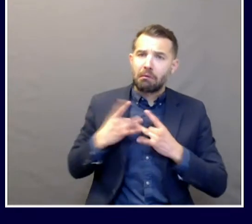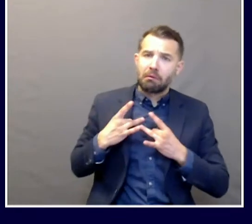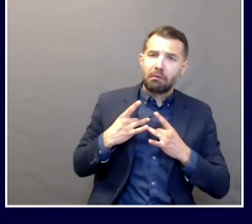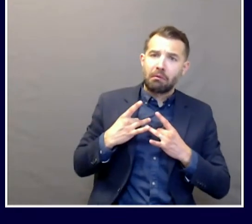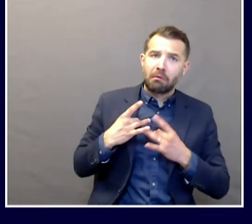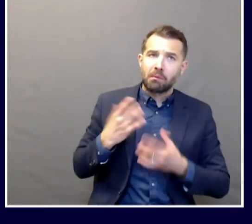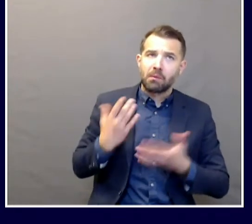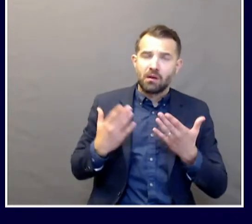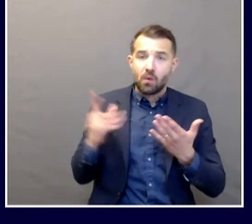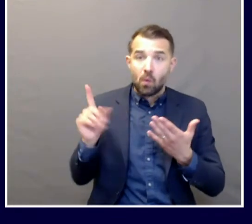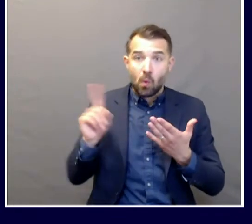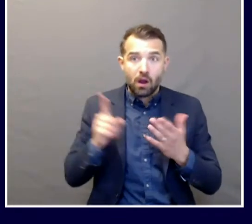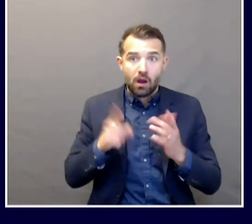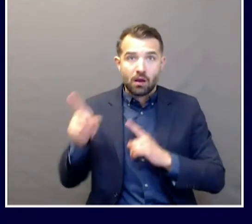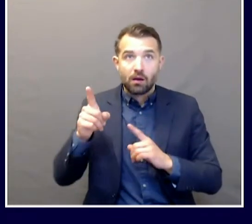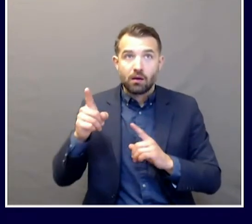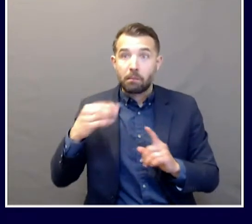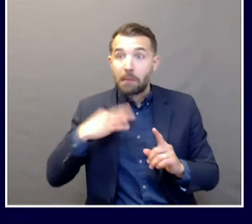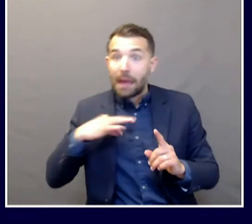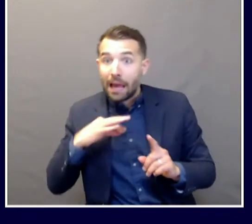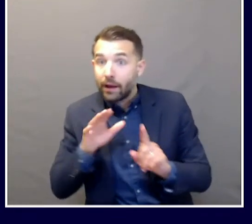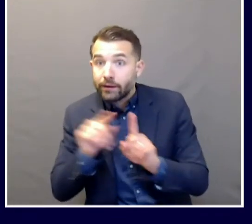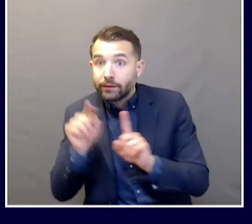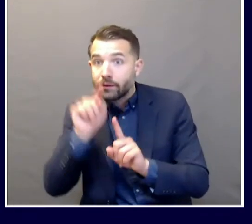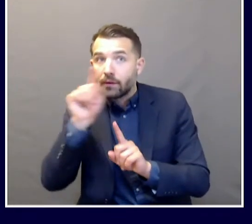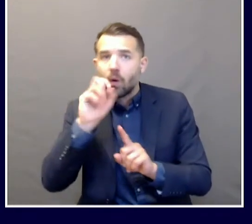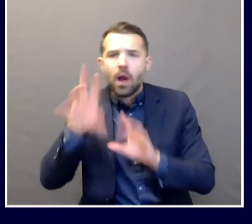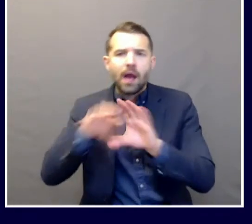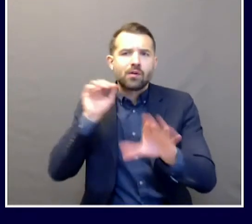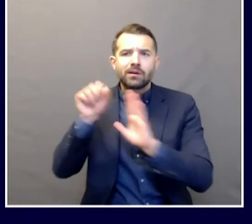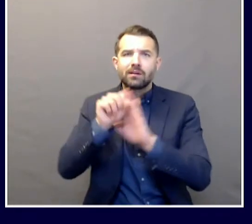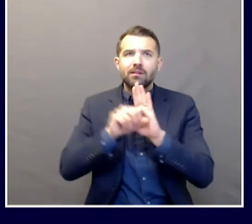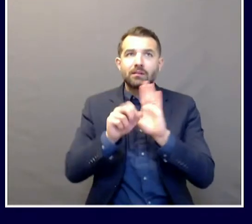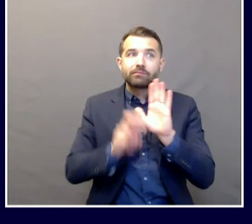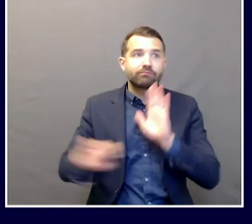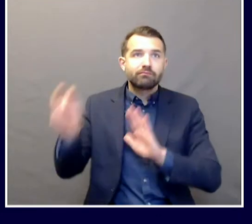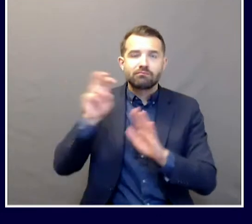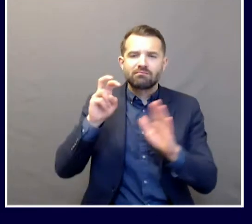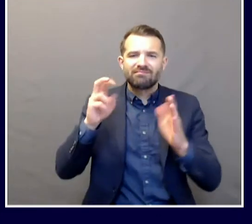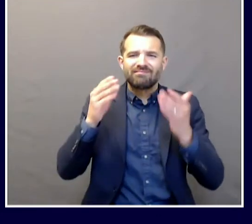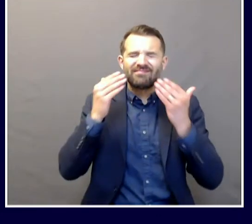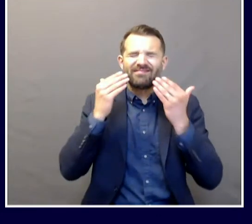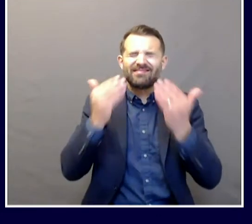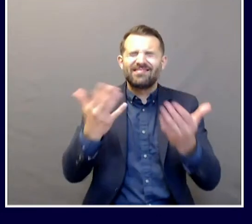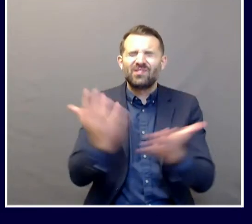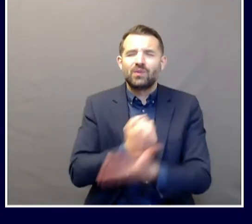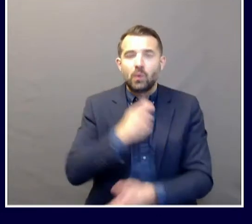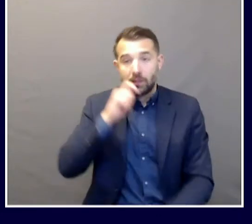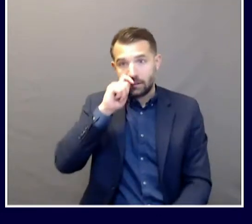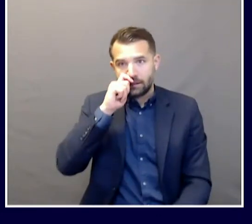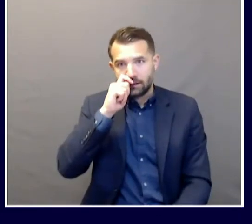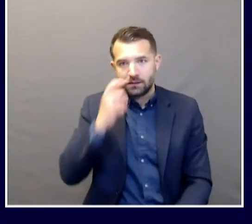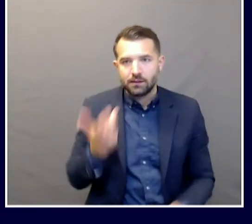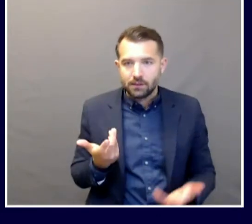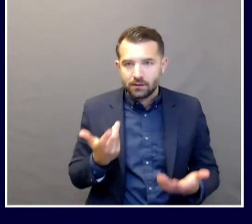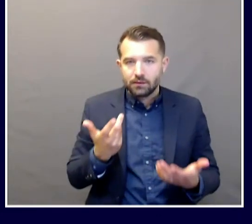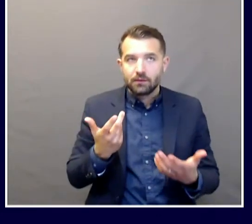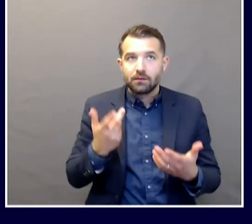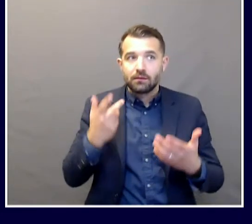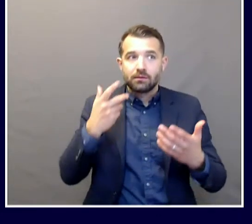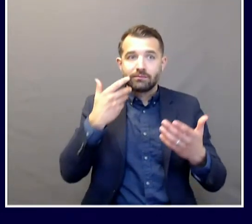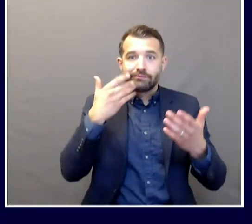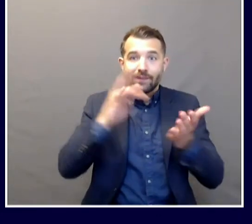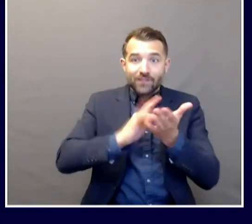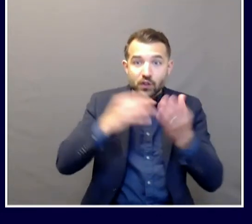easy option. Testing's still available at pharmacies, at many testing sites, our swab and sends. Testing is the easiest